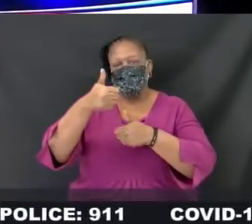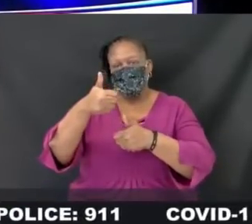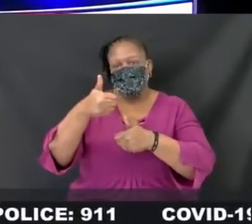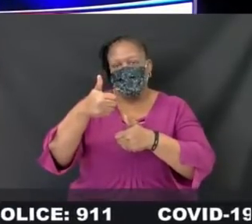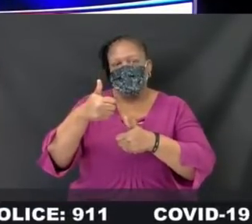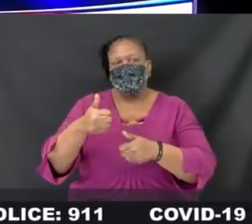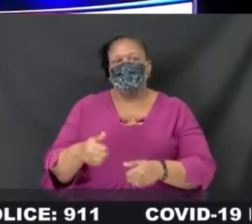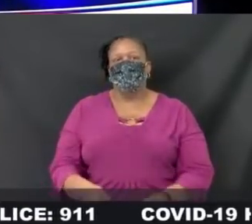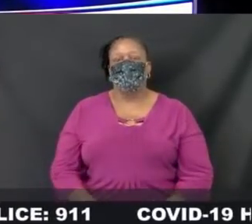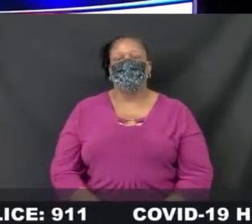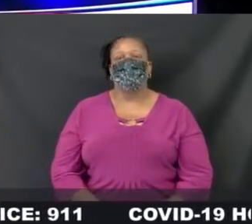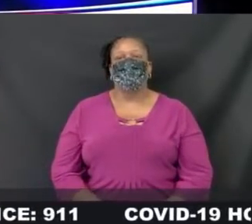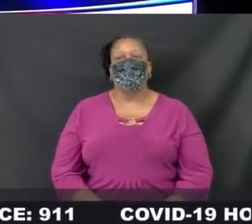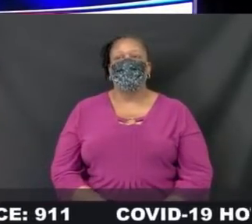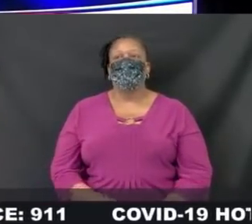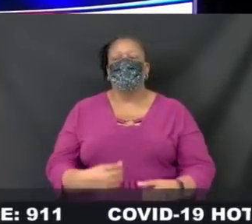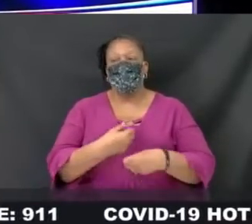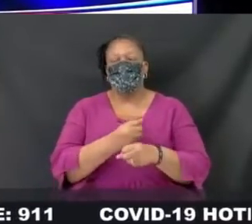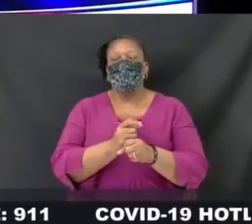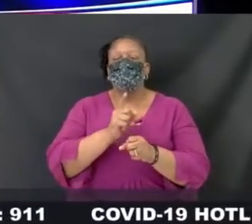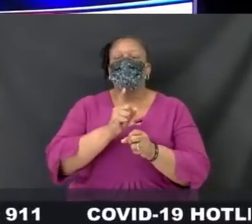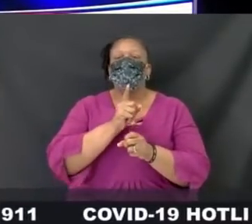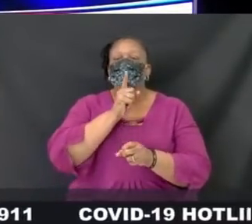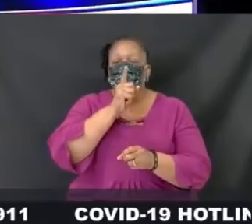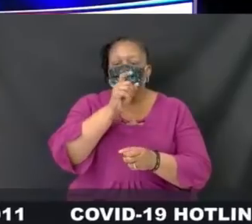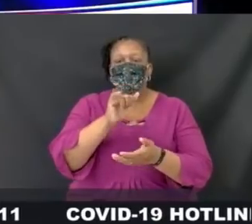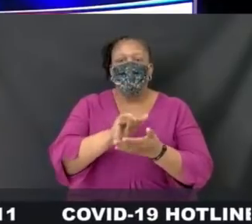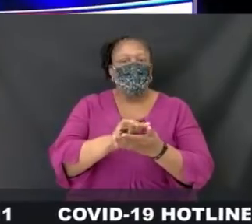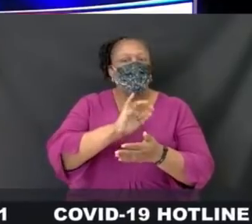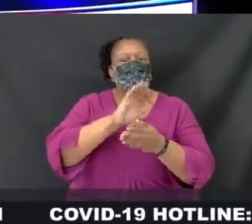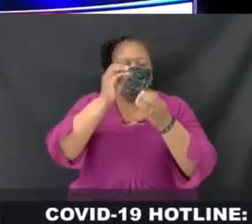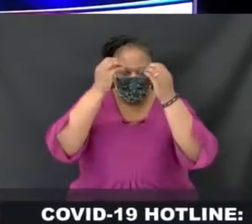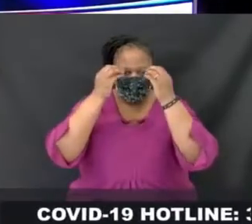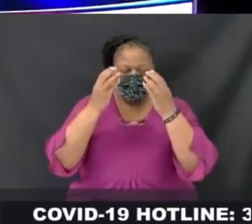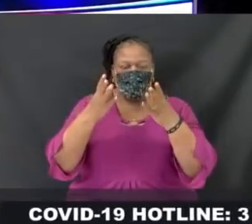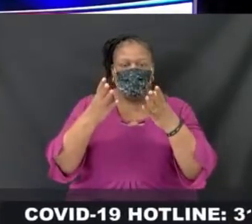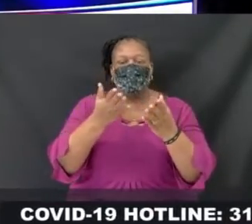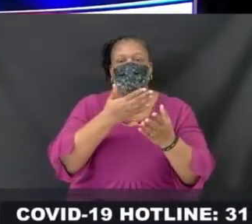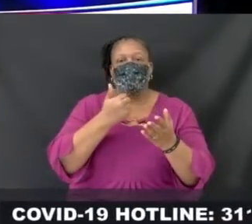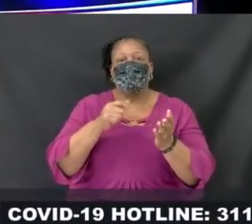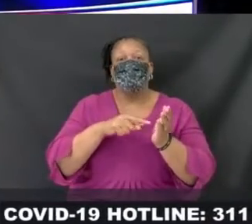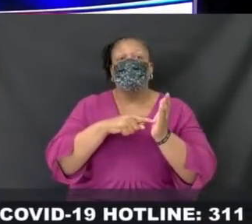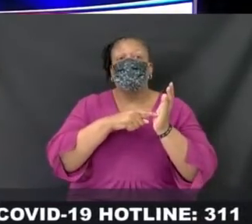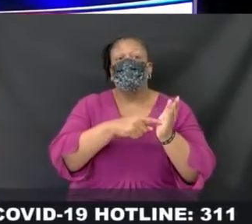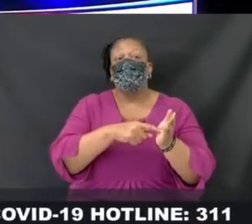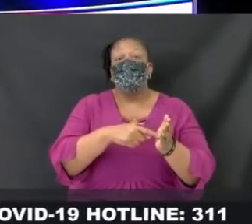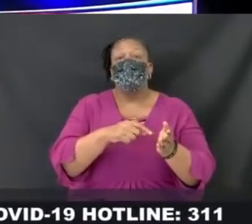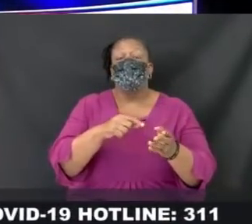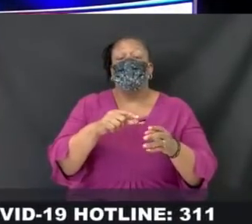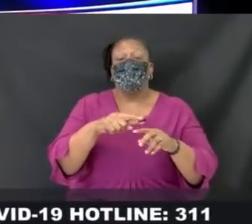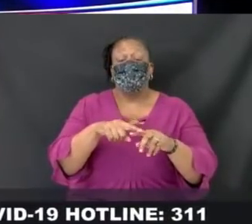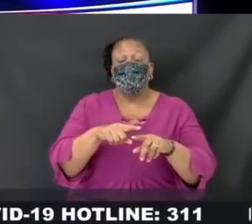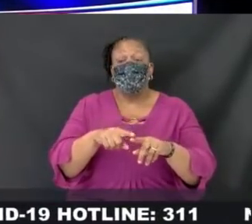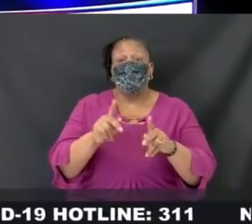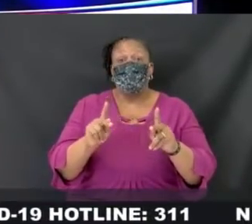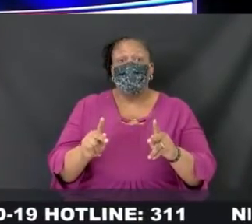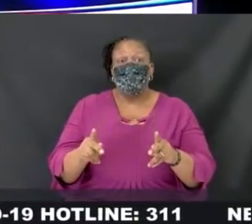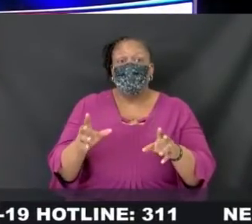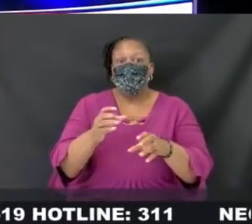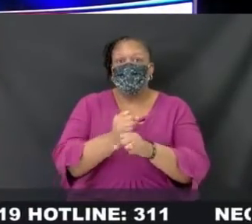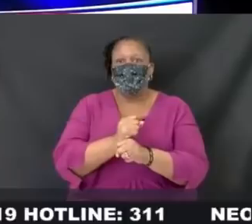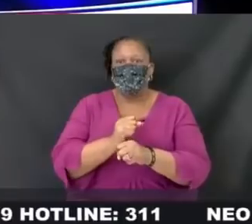showing consideration to the environment that we are currently facing. To you, I say kudos. And I